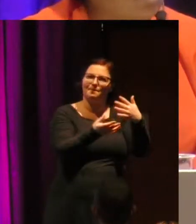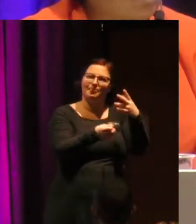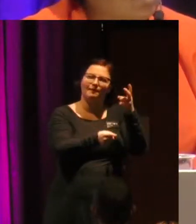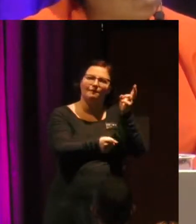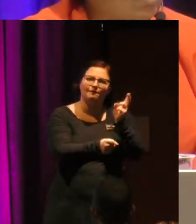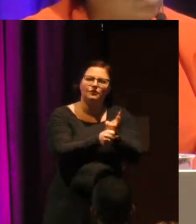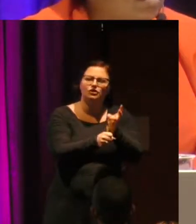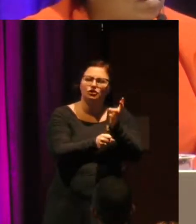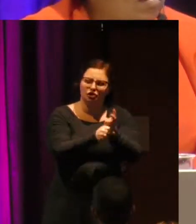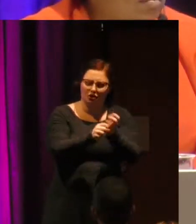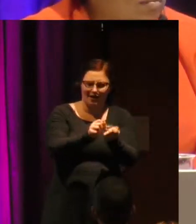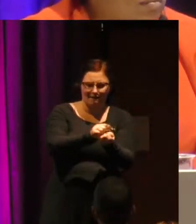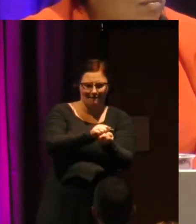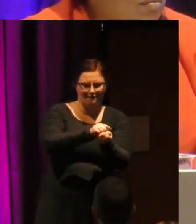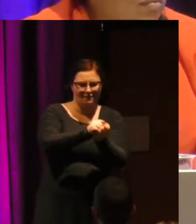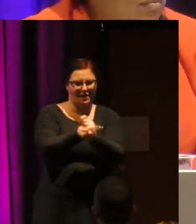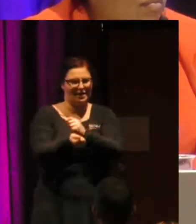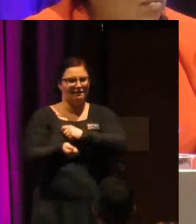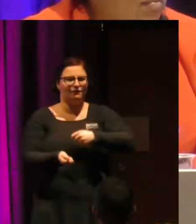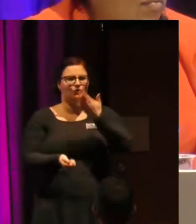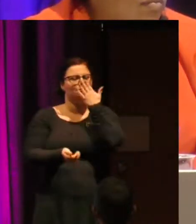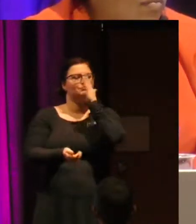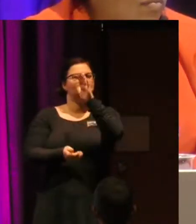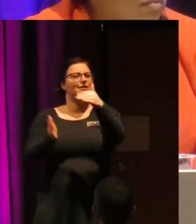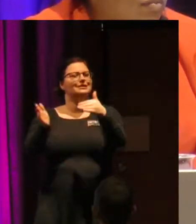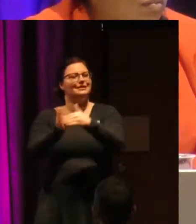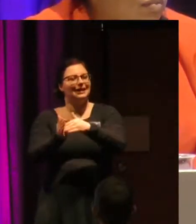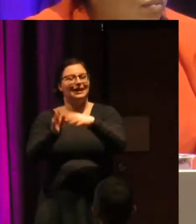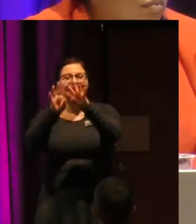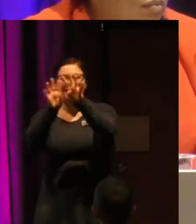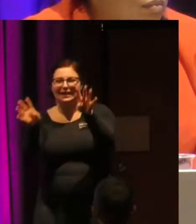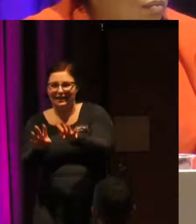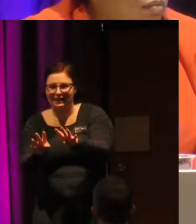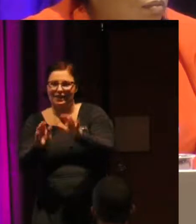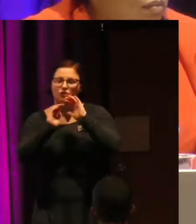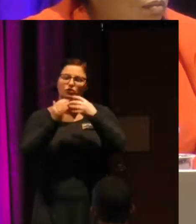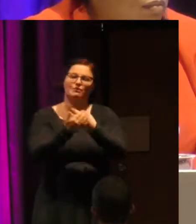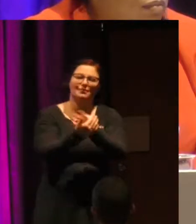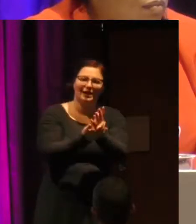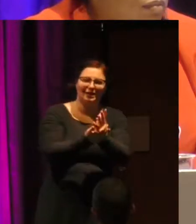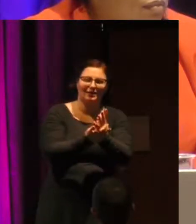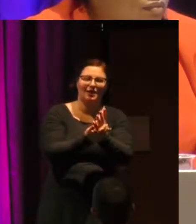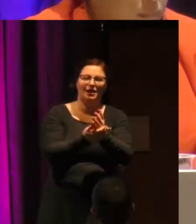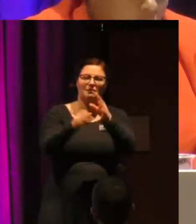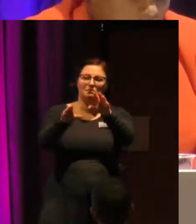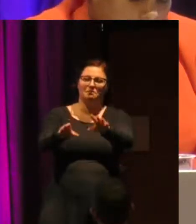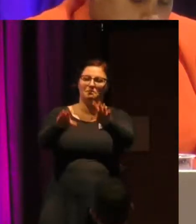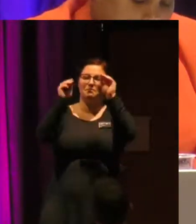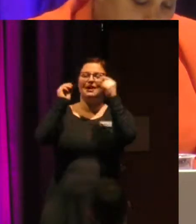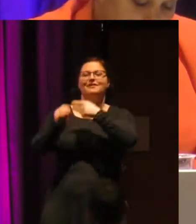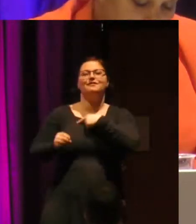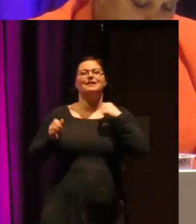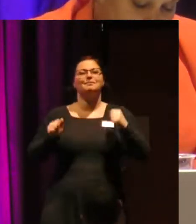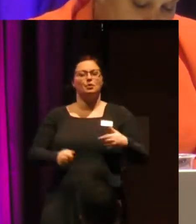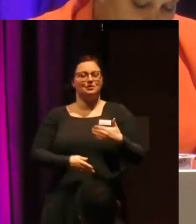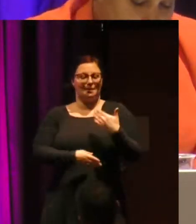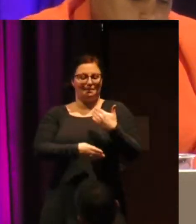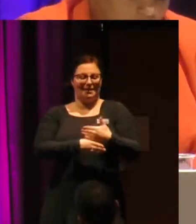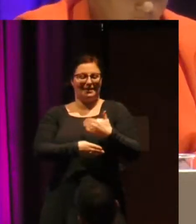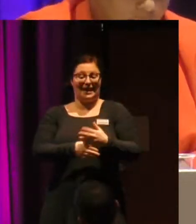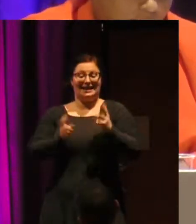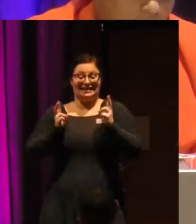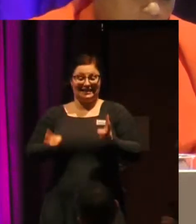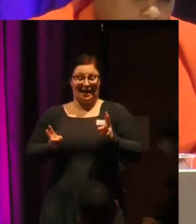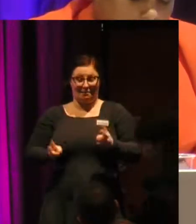change our view of the internet and social media to see that we need to behave at the same way